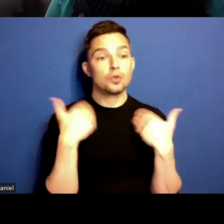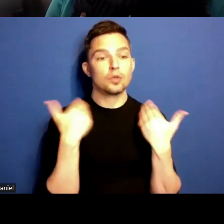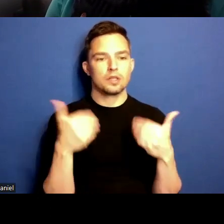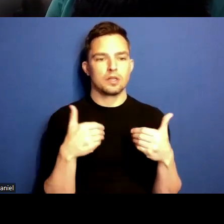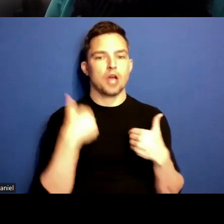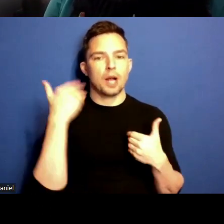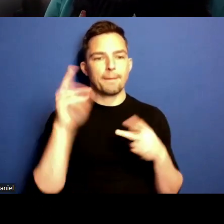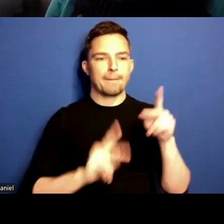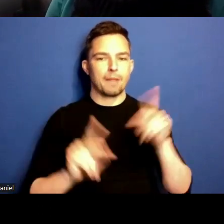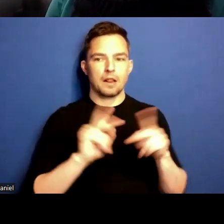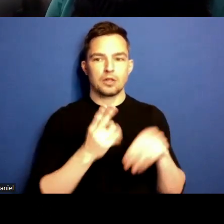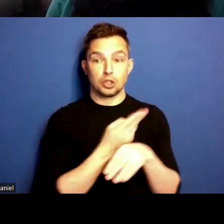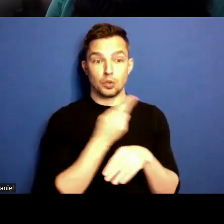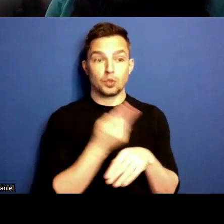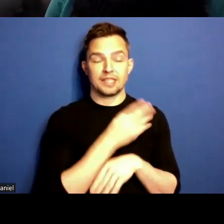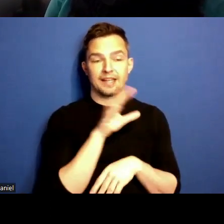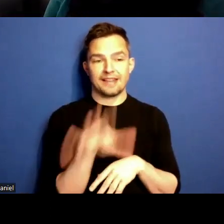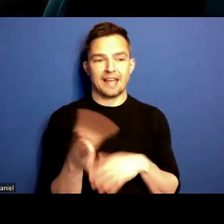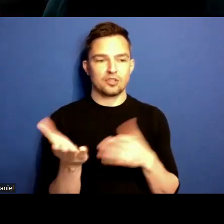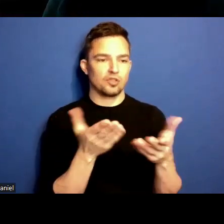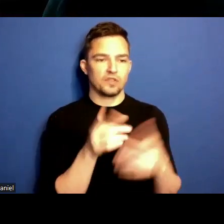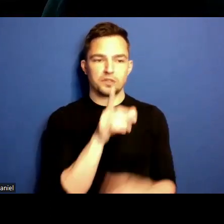people using that service.